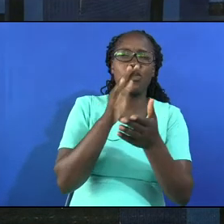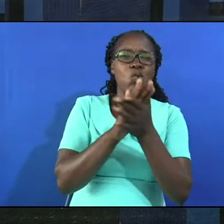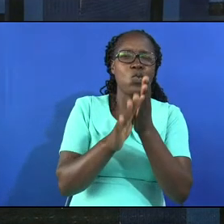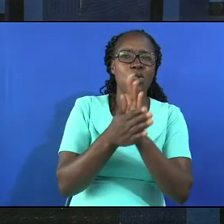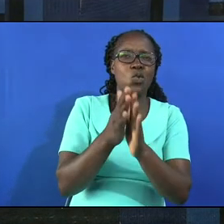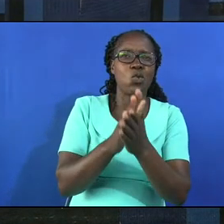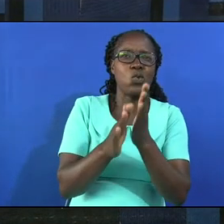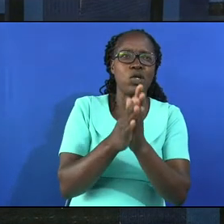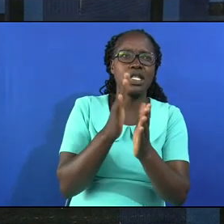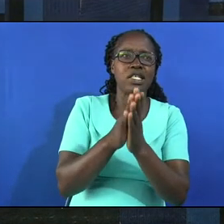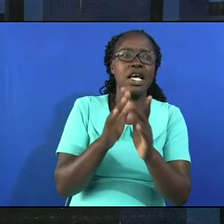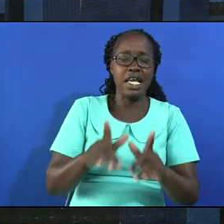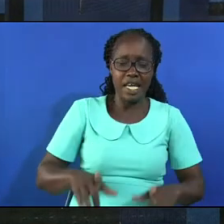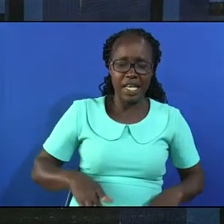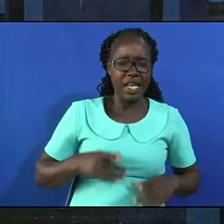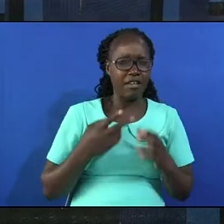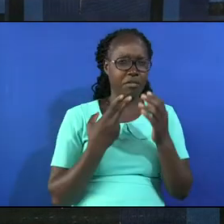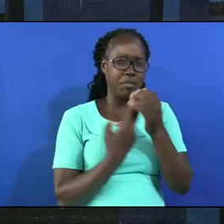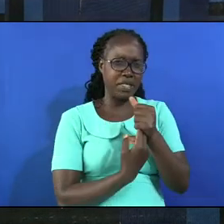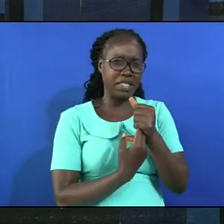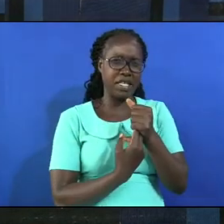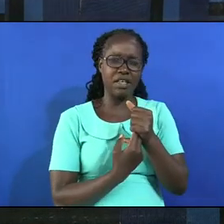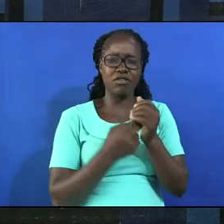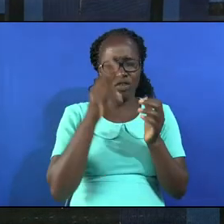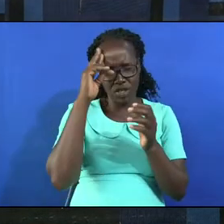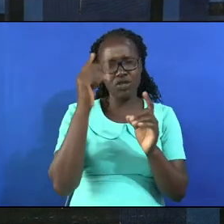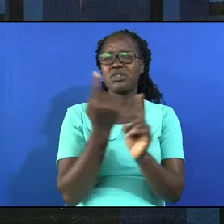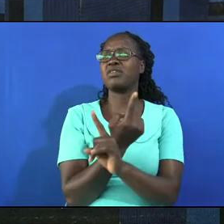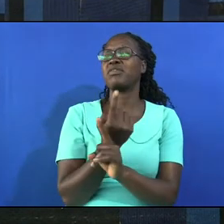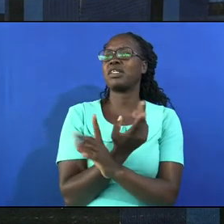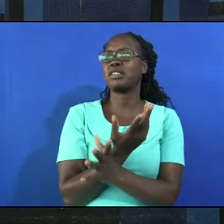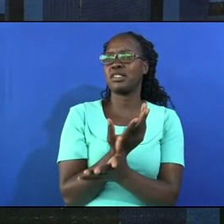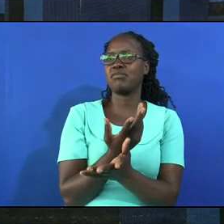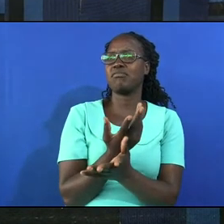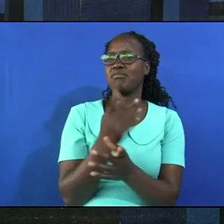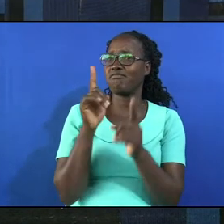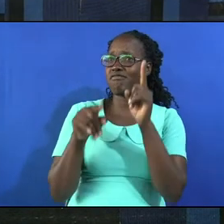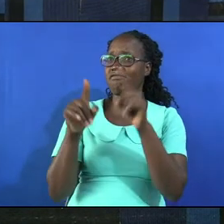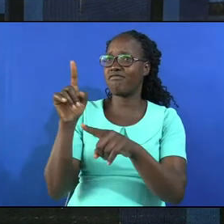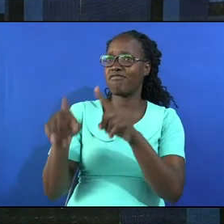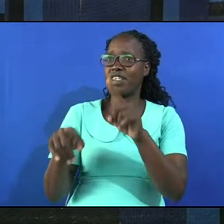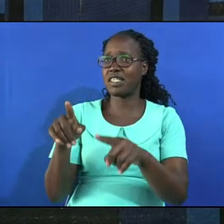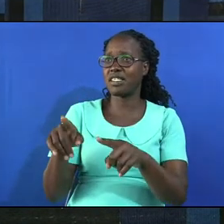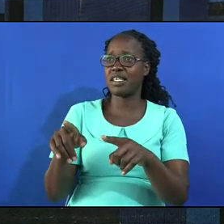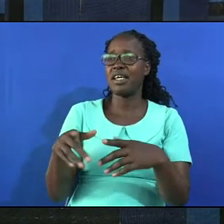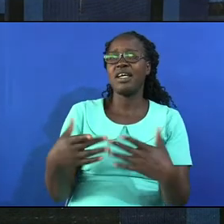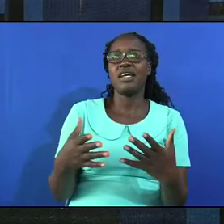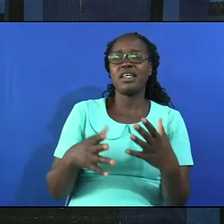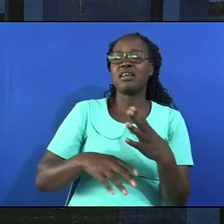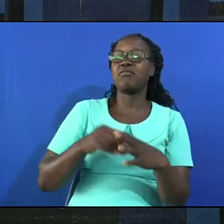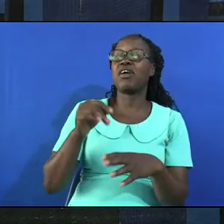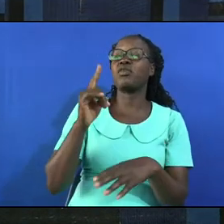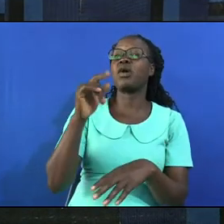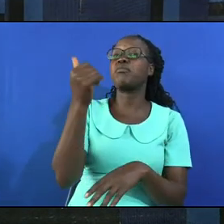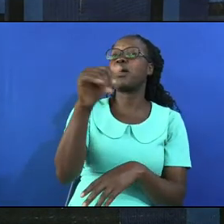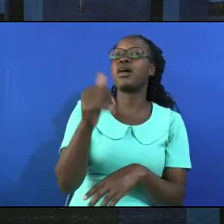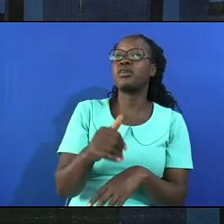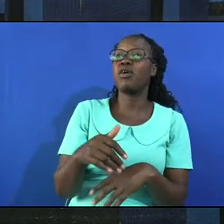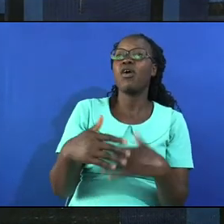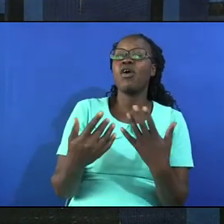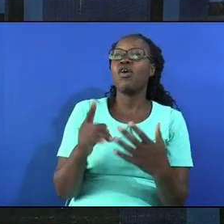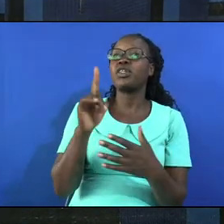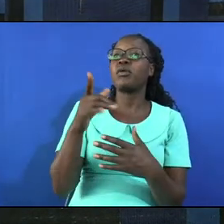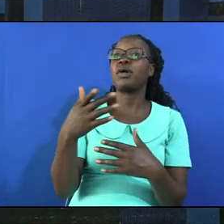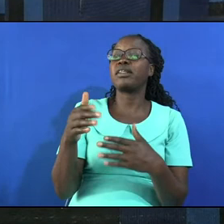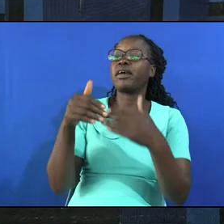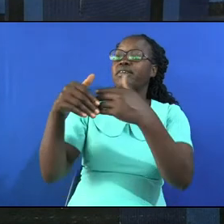without a life partner for various reasons. Various reasons. Either you have not found one, or the one who